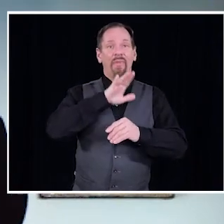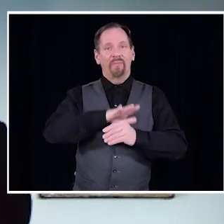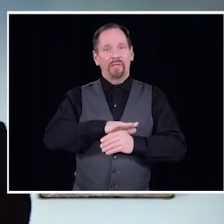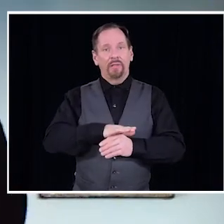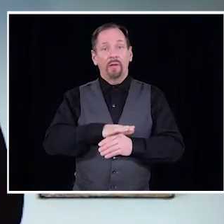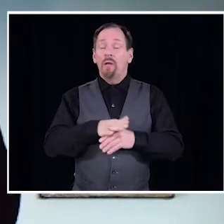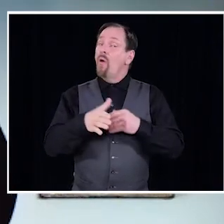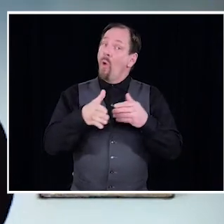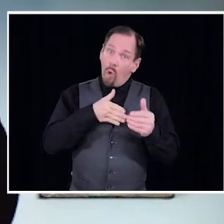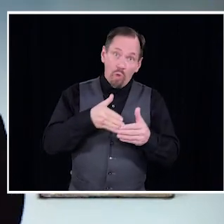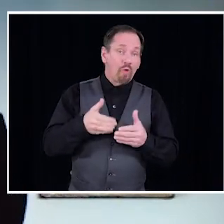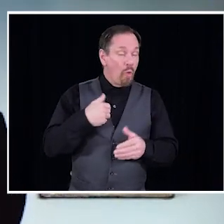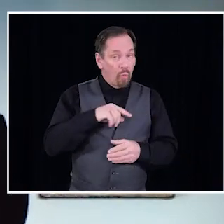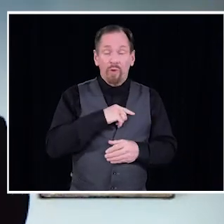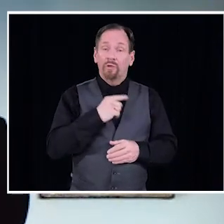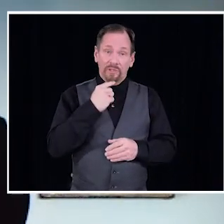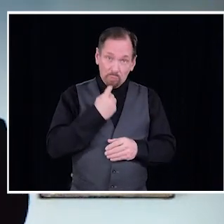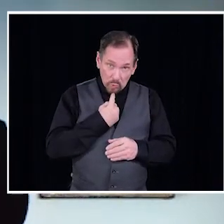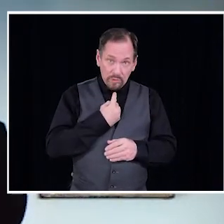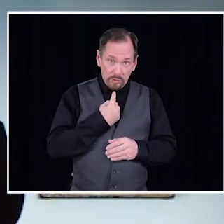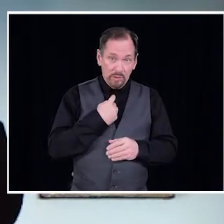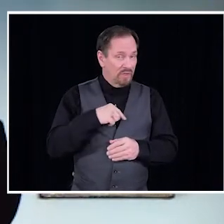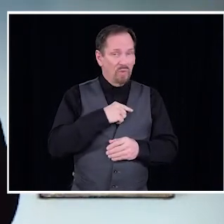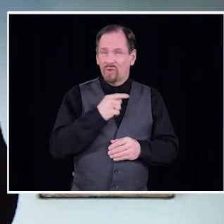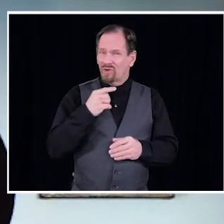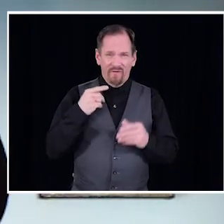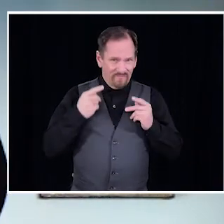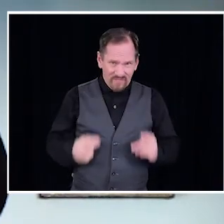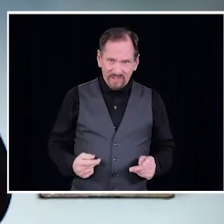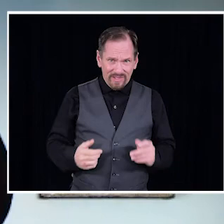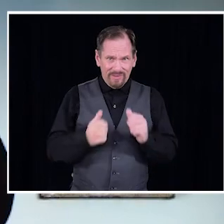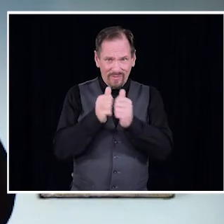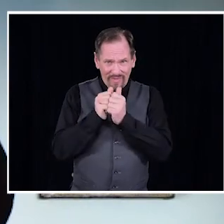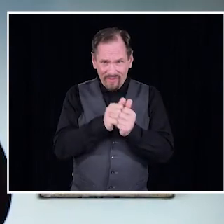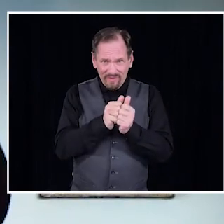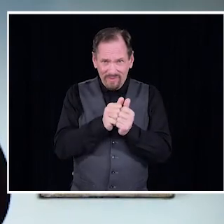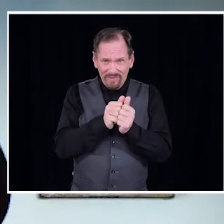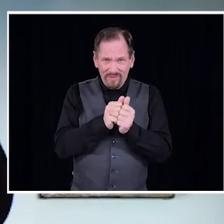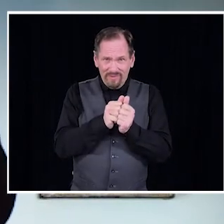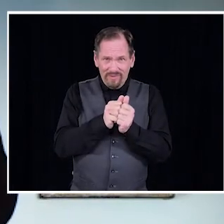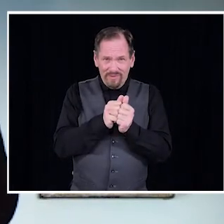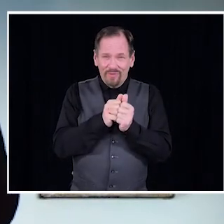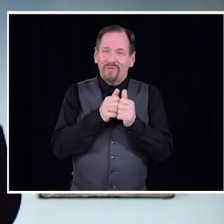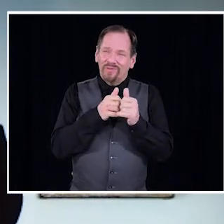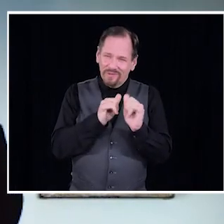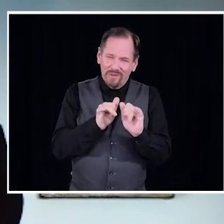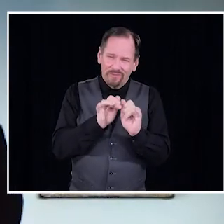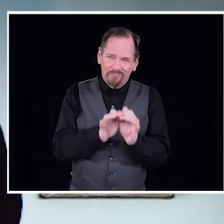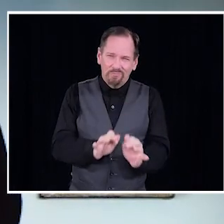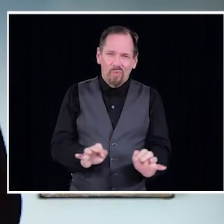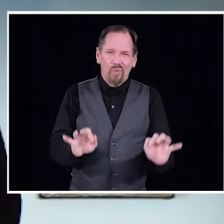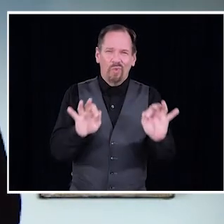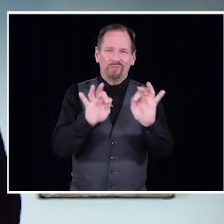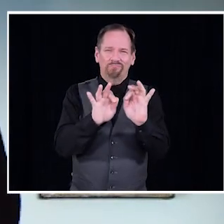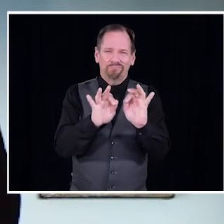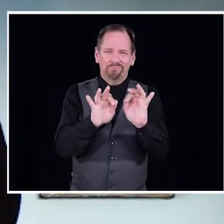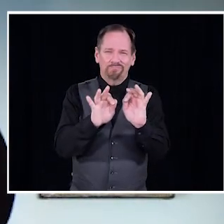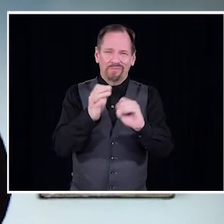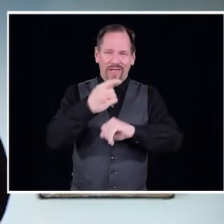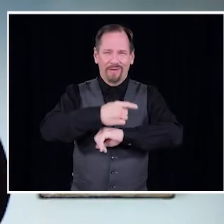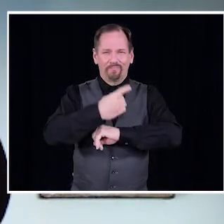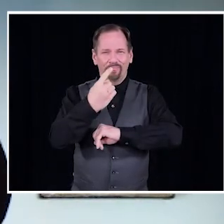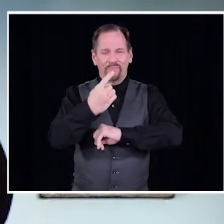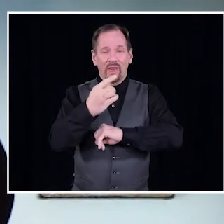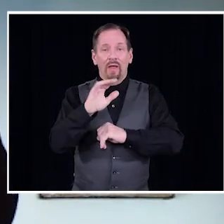Despite the disappointment that we're not physically here together, there's no discounting the meaning of this day.